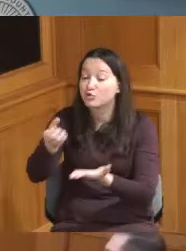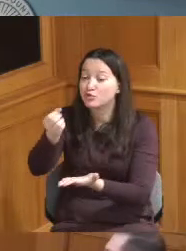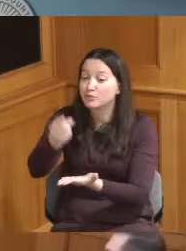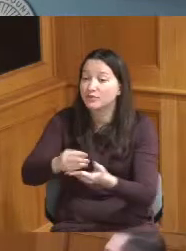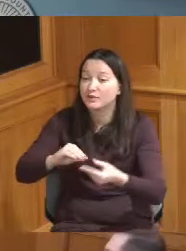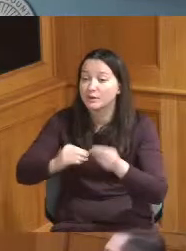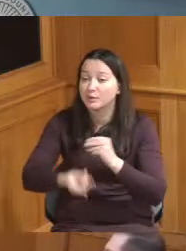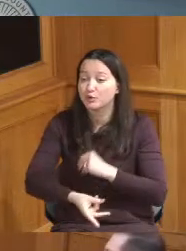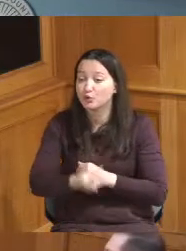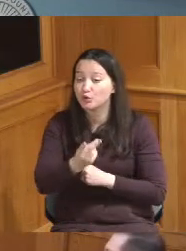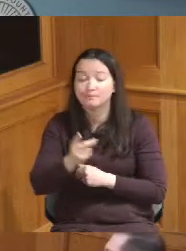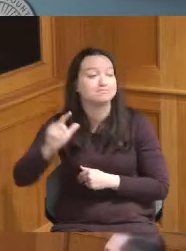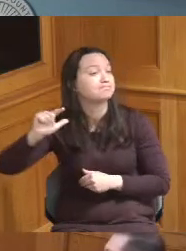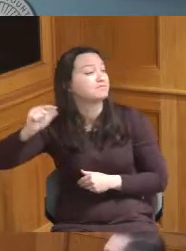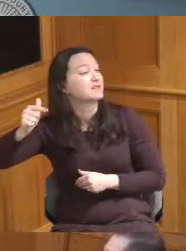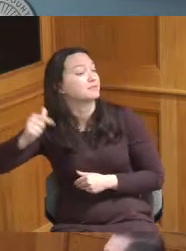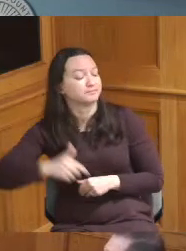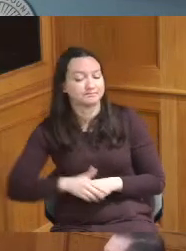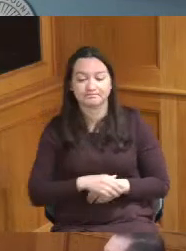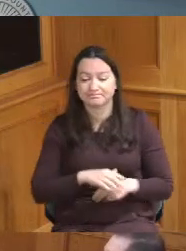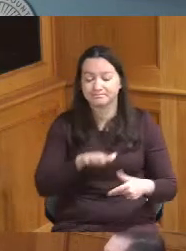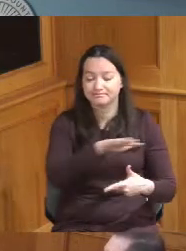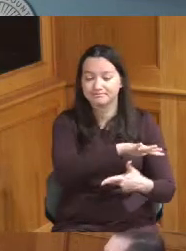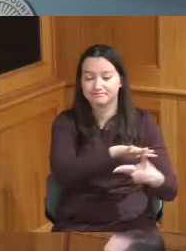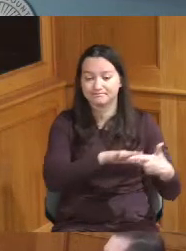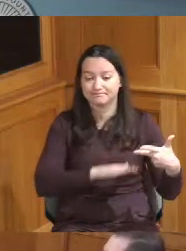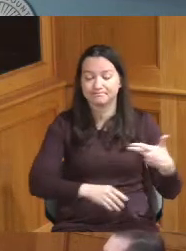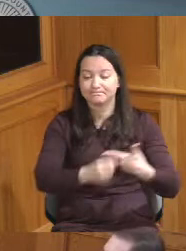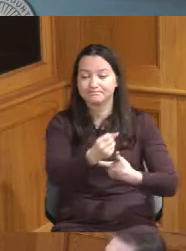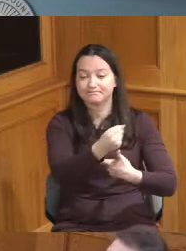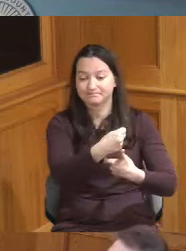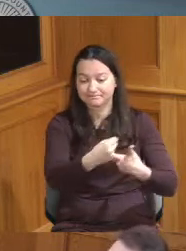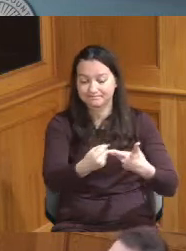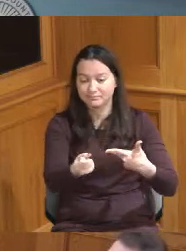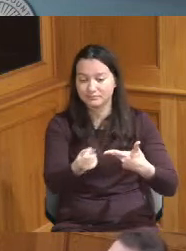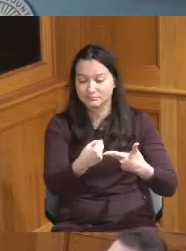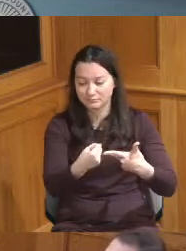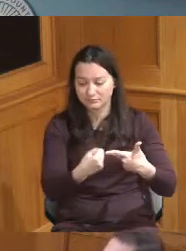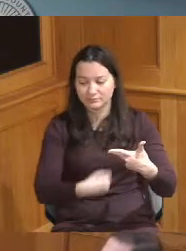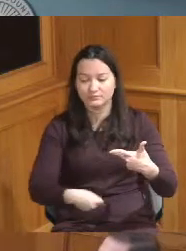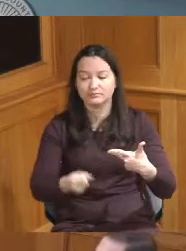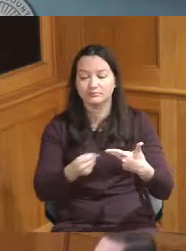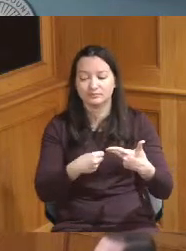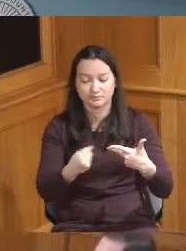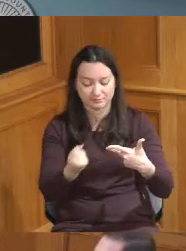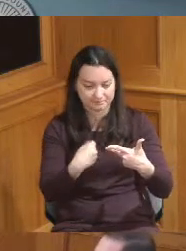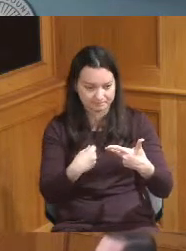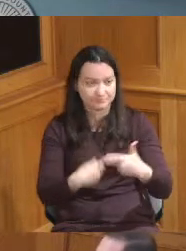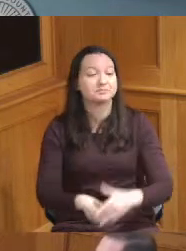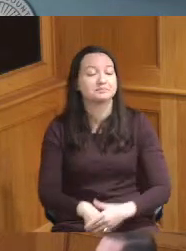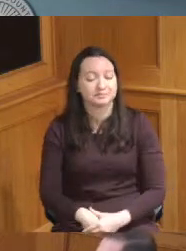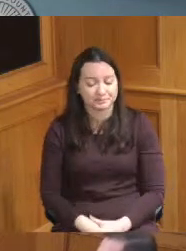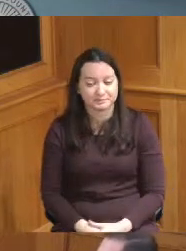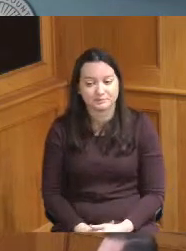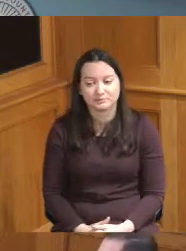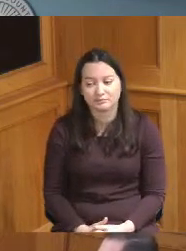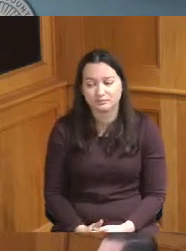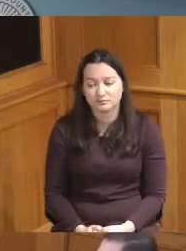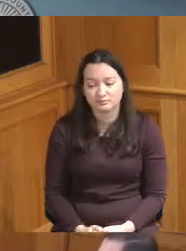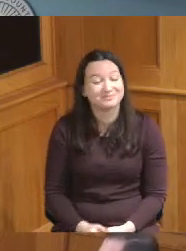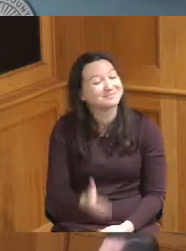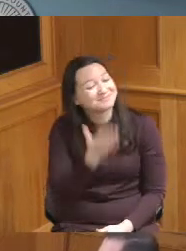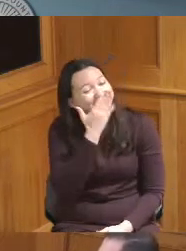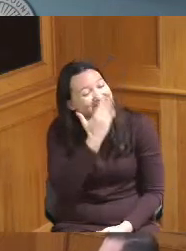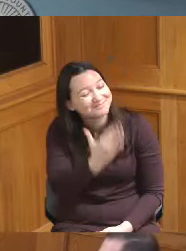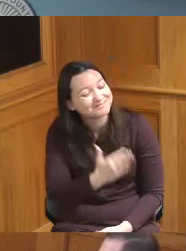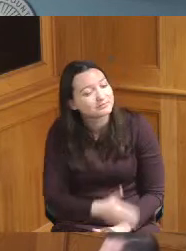item number two. Second. Commissioner Reese? Yes. Commissioner Dreehouse? Yes. Commissioner Summer Dumas? Yes. Thank